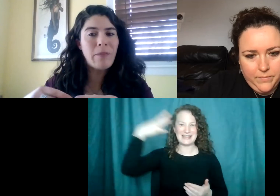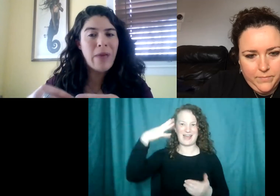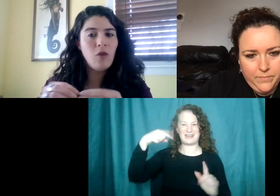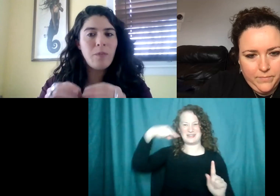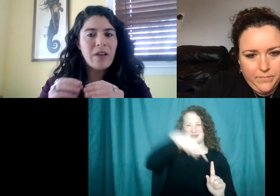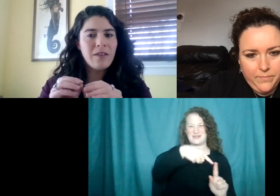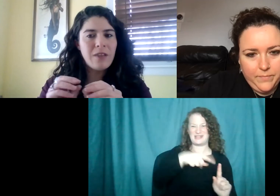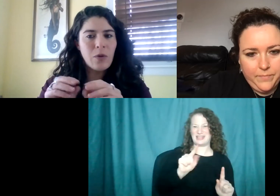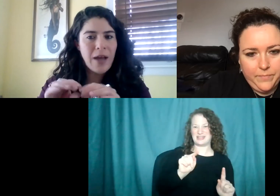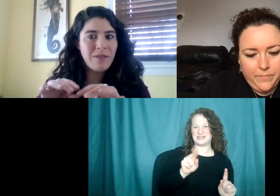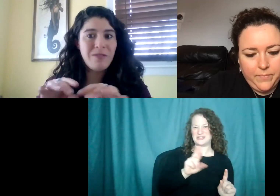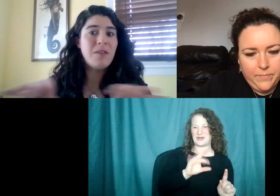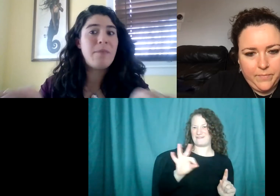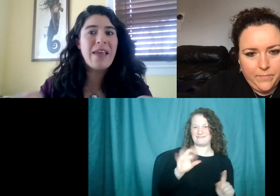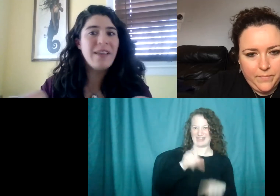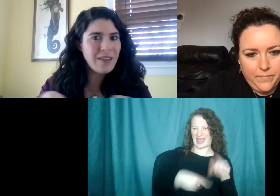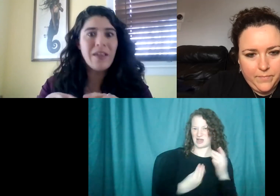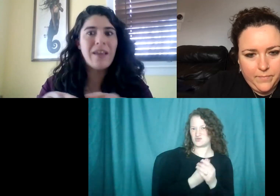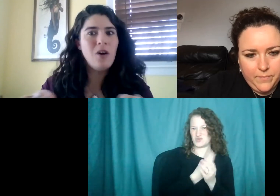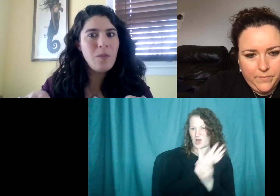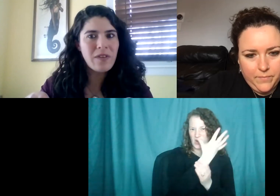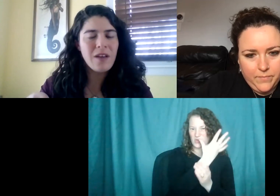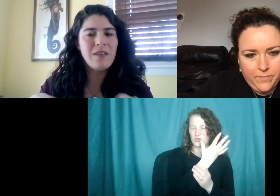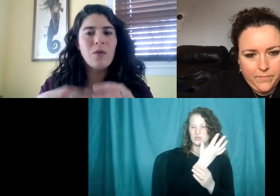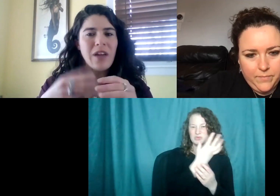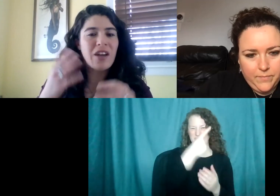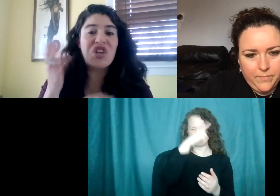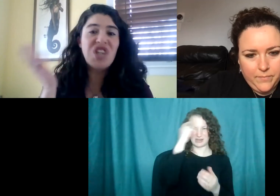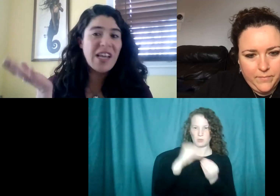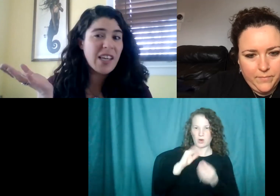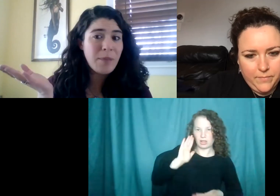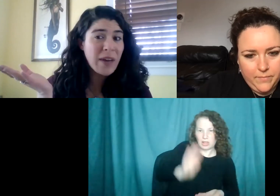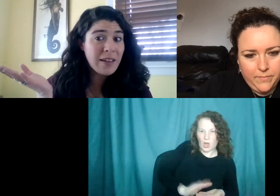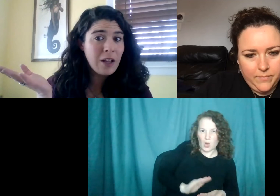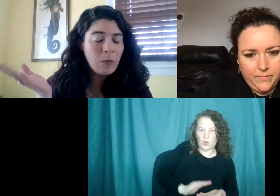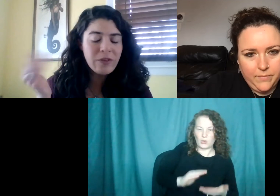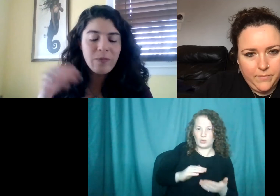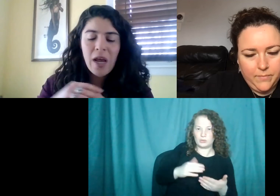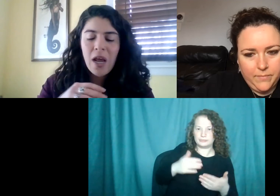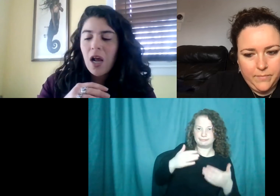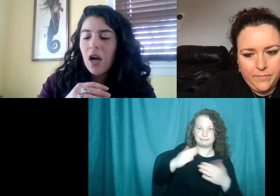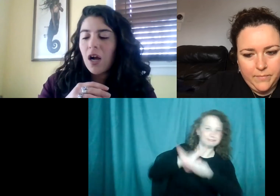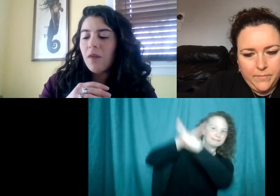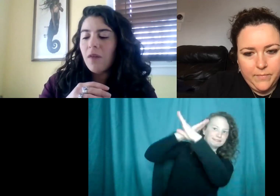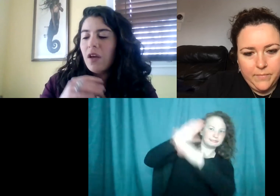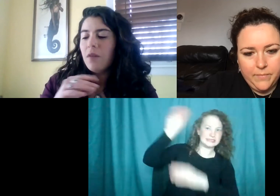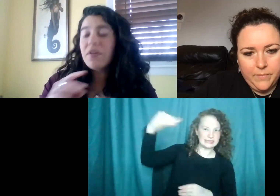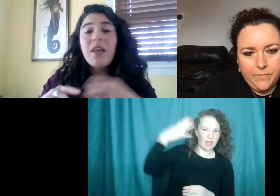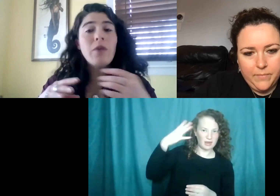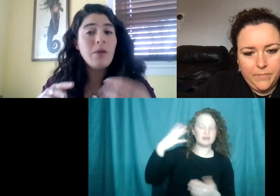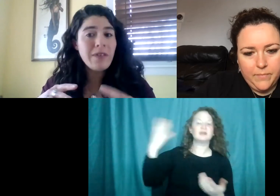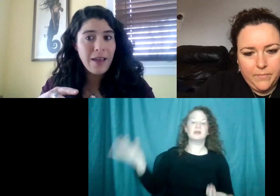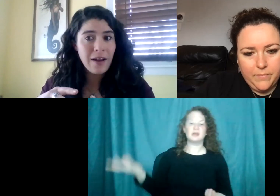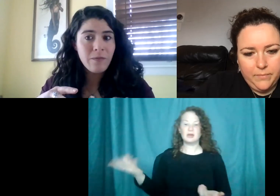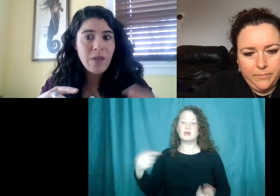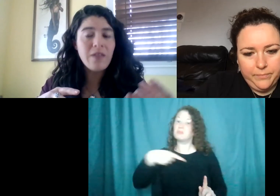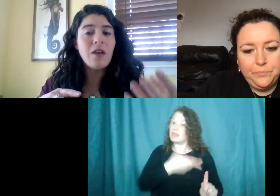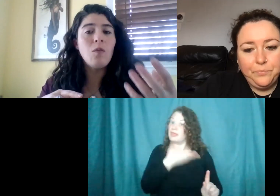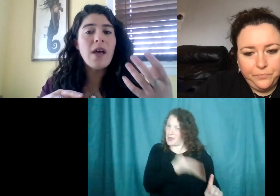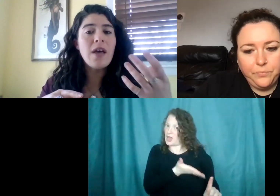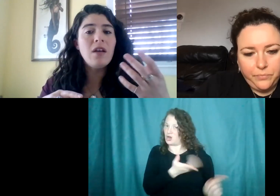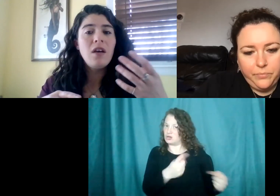maximum amount because they were at the base of the kelps and they were getting shaded by the kelps. But they were always there.